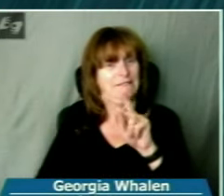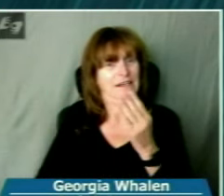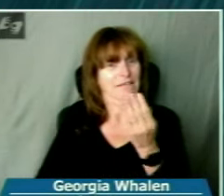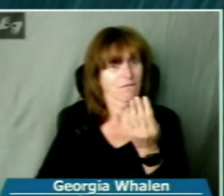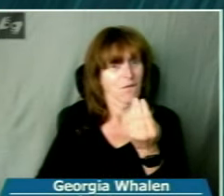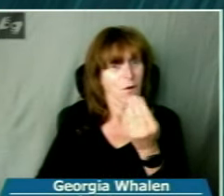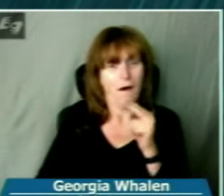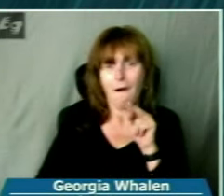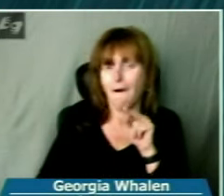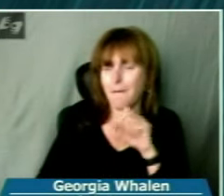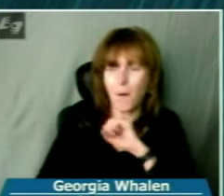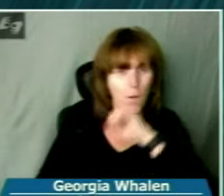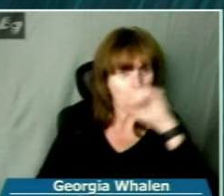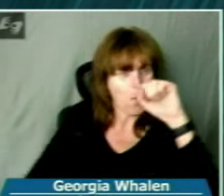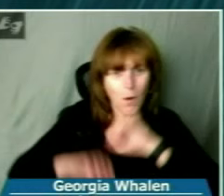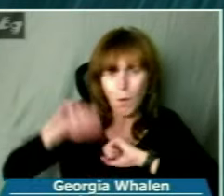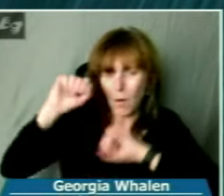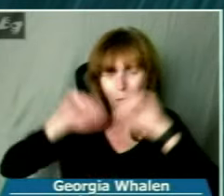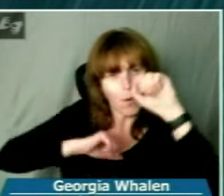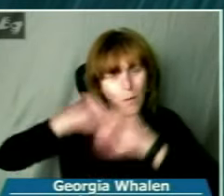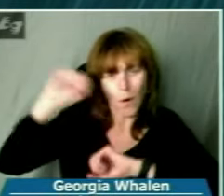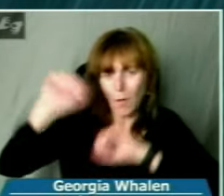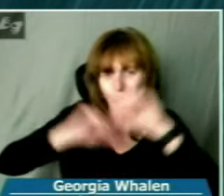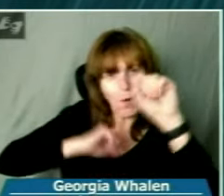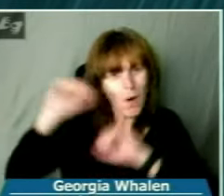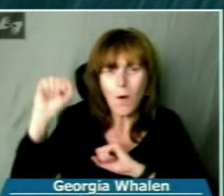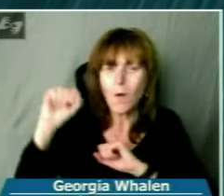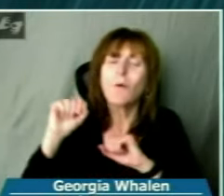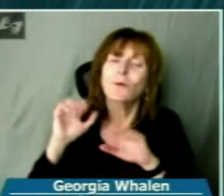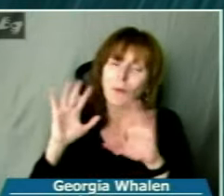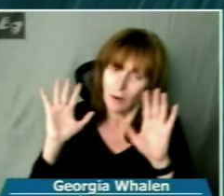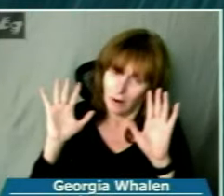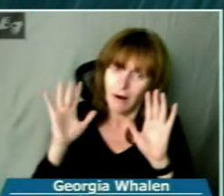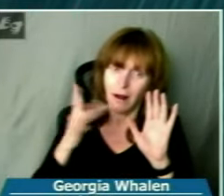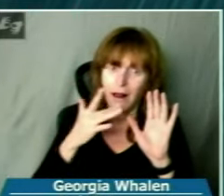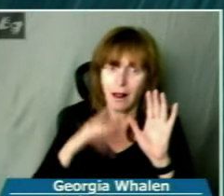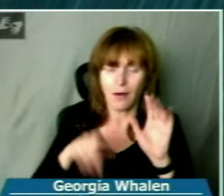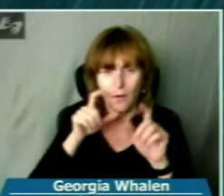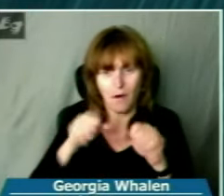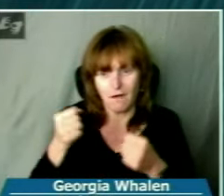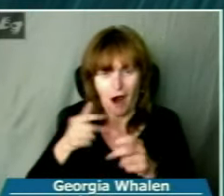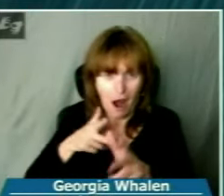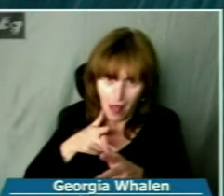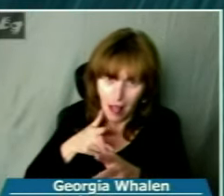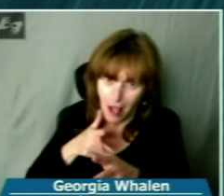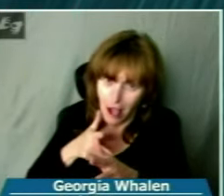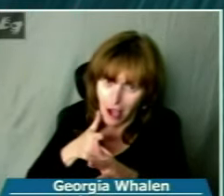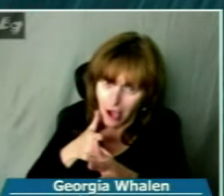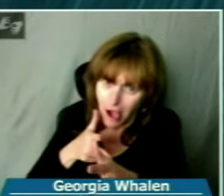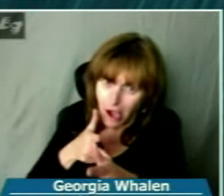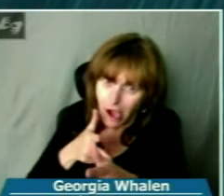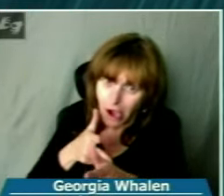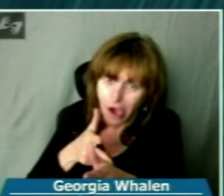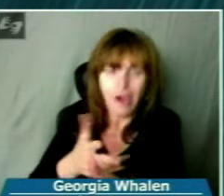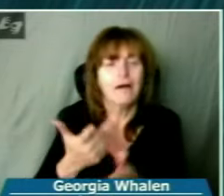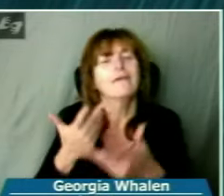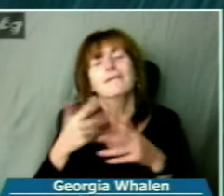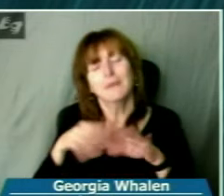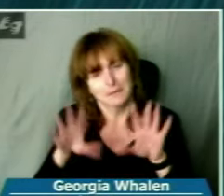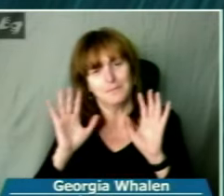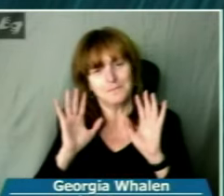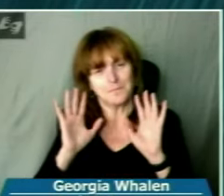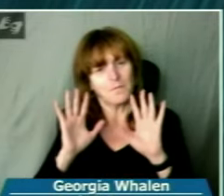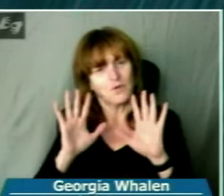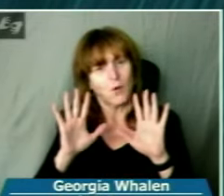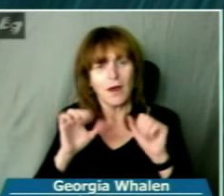Dundas driving park, fighting the traffic to get in and fighting the traffic to get out, and enjoying that hour and a half anticipation when